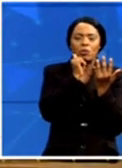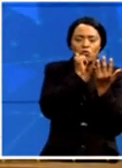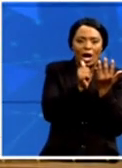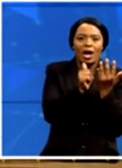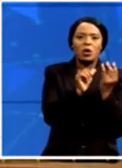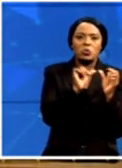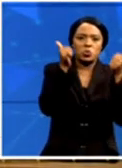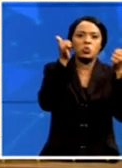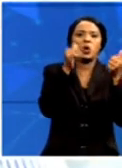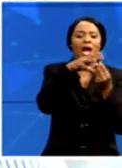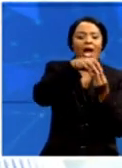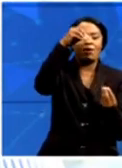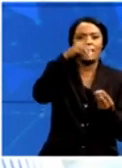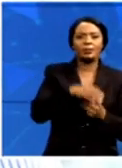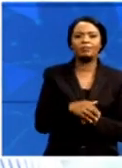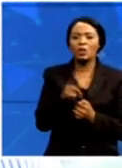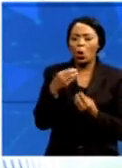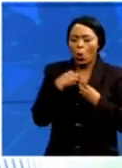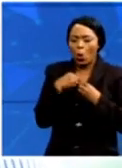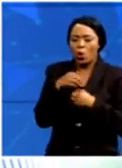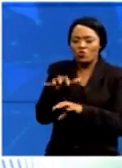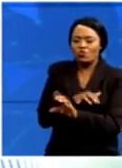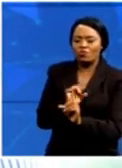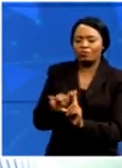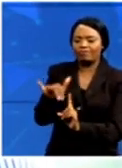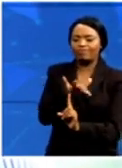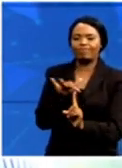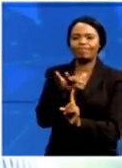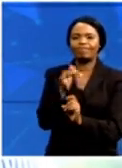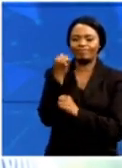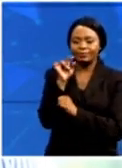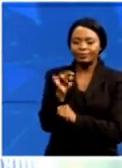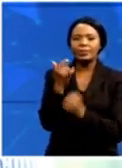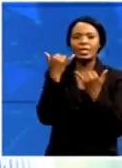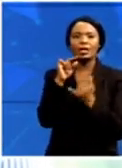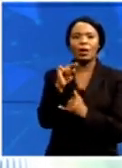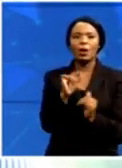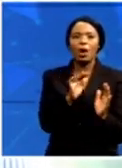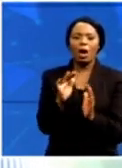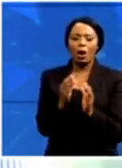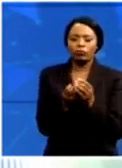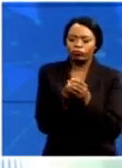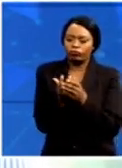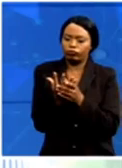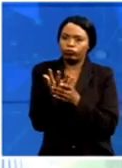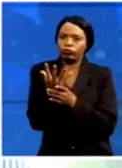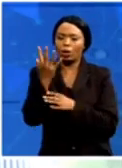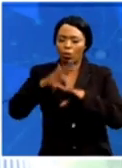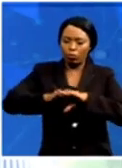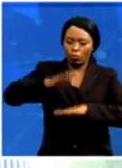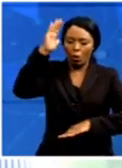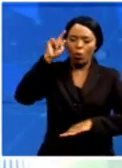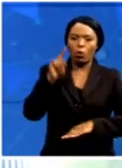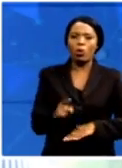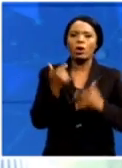which you've cultivated to the extent now where you're starting to harvest. We saw the harvesting